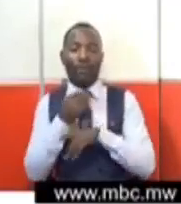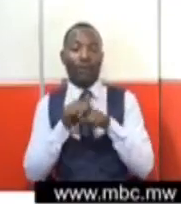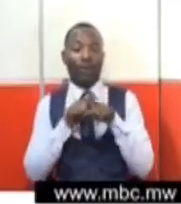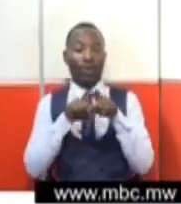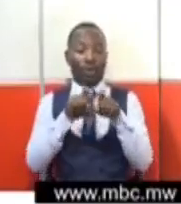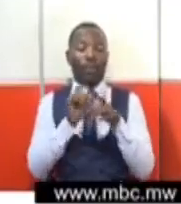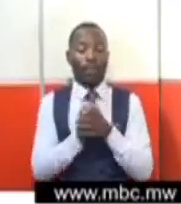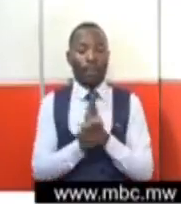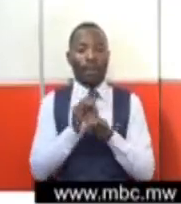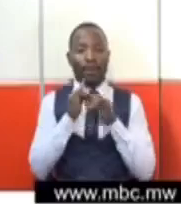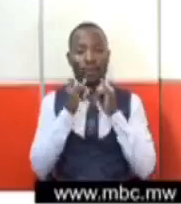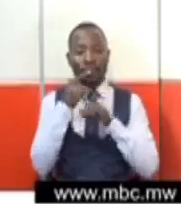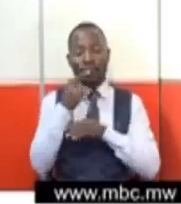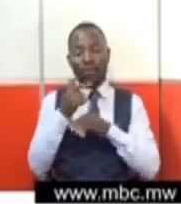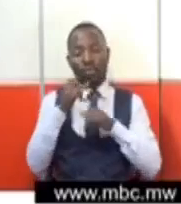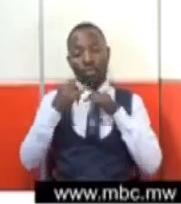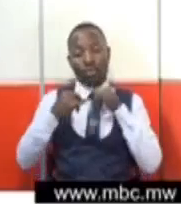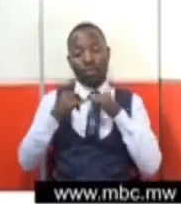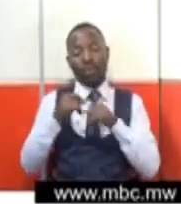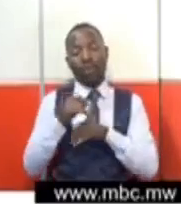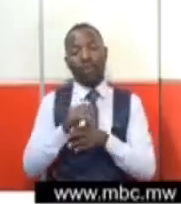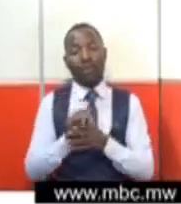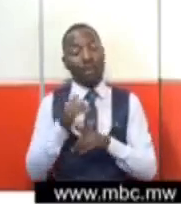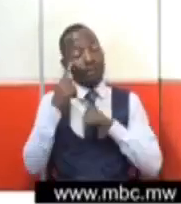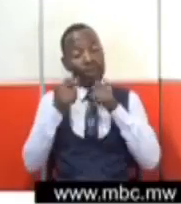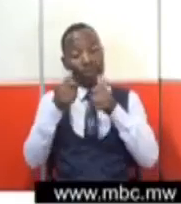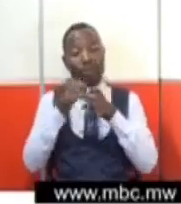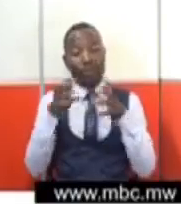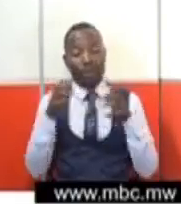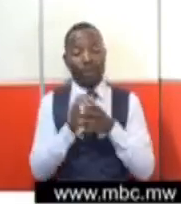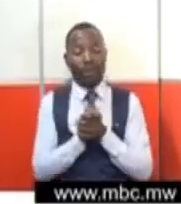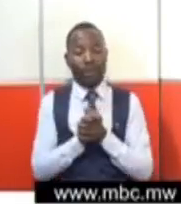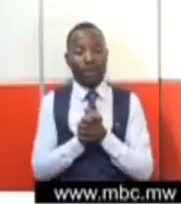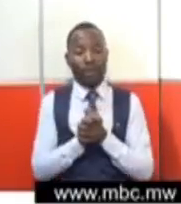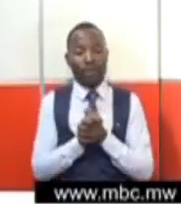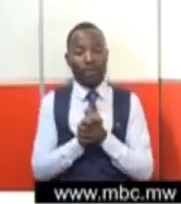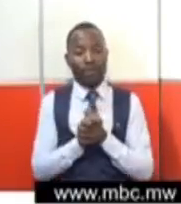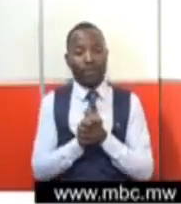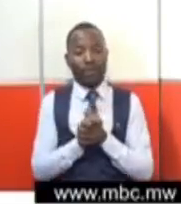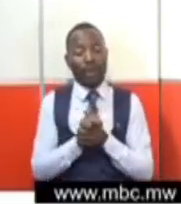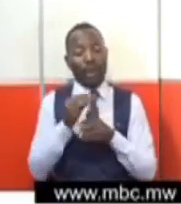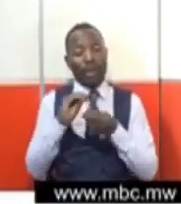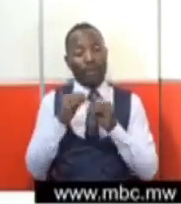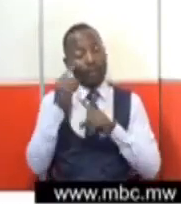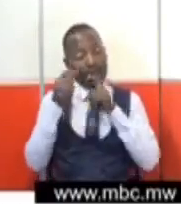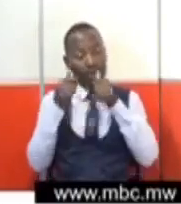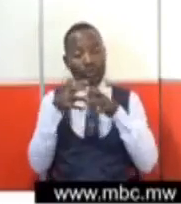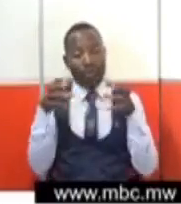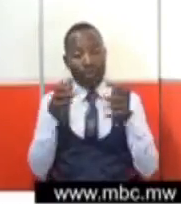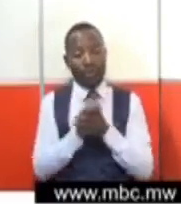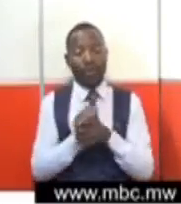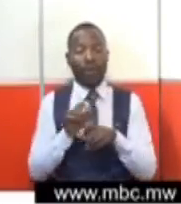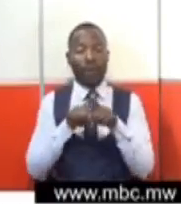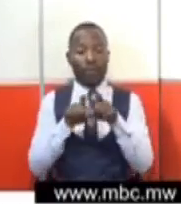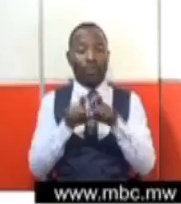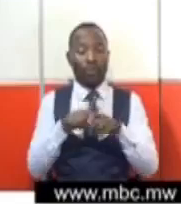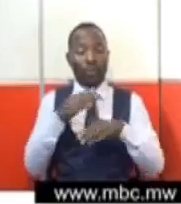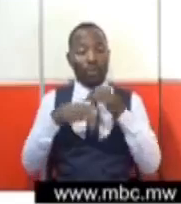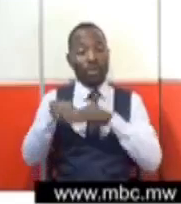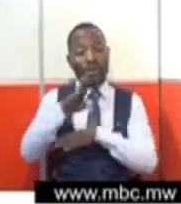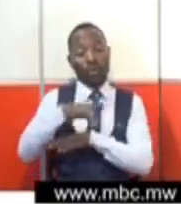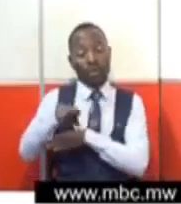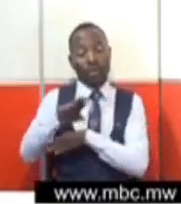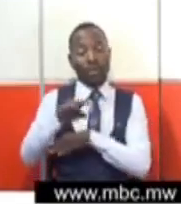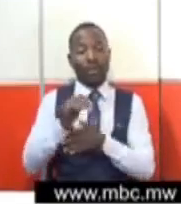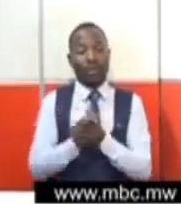follow, issues that they should avoid, unreasonable decisions. They should make fair decisions. They should follow due process,